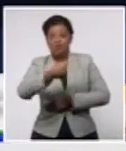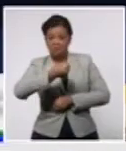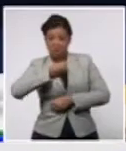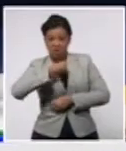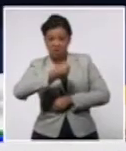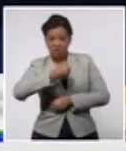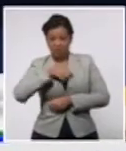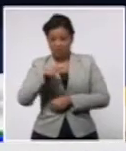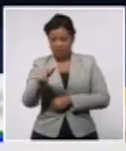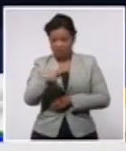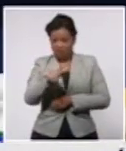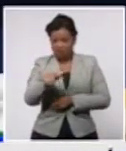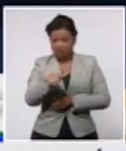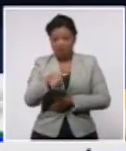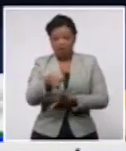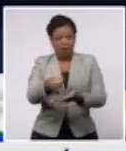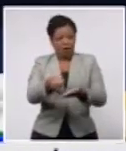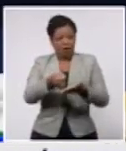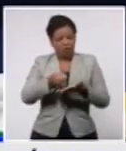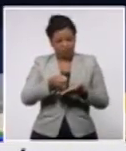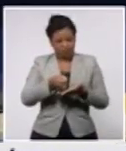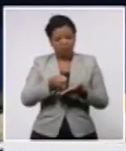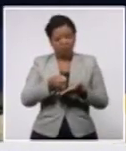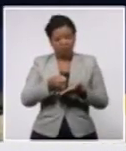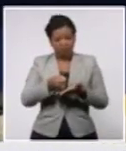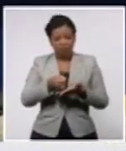Good morning to you, good morning to Gisela,